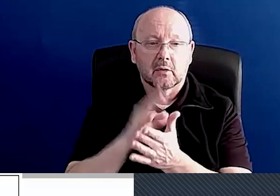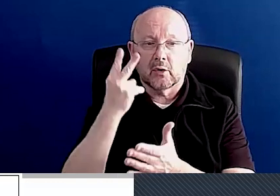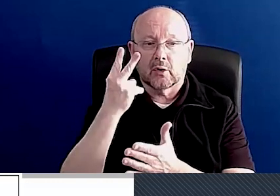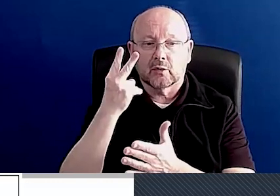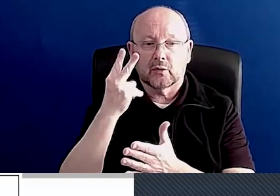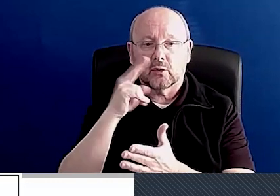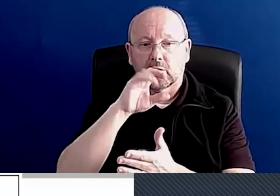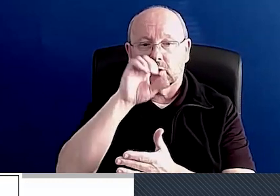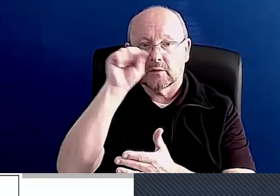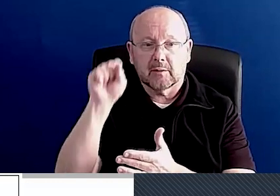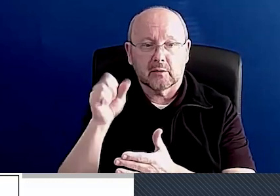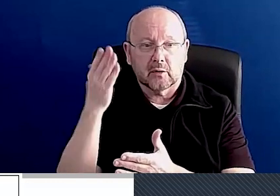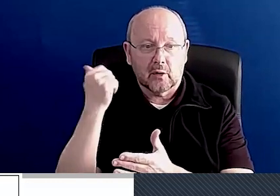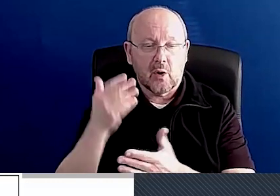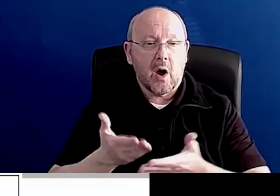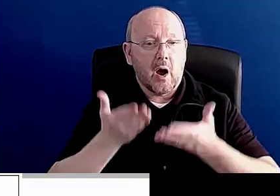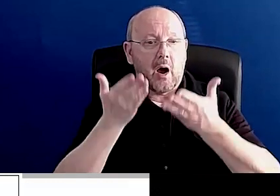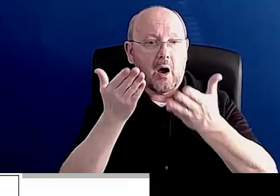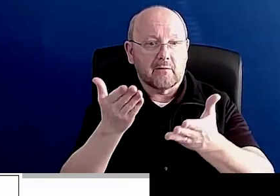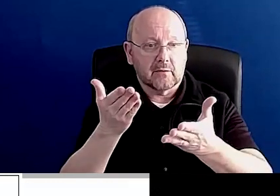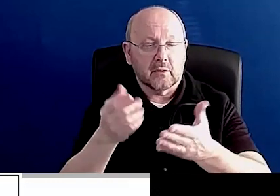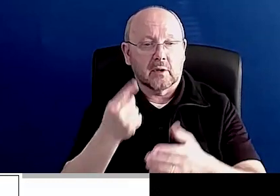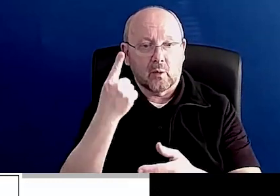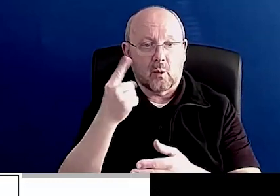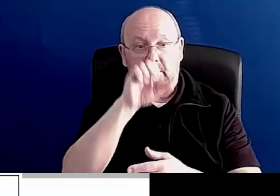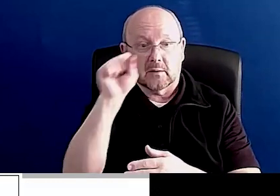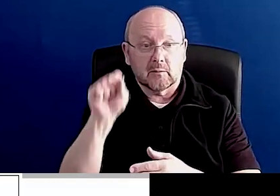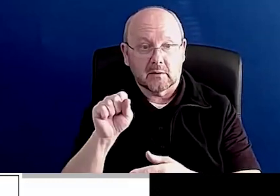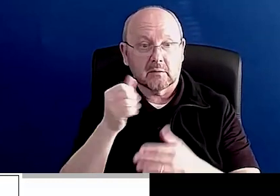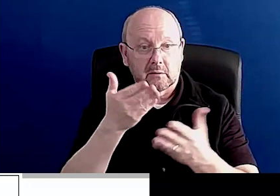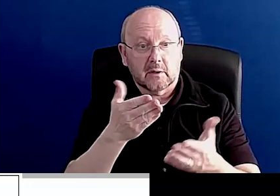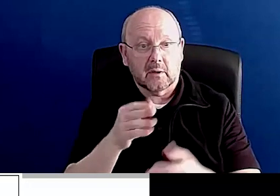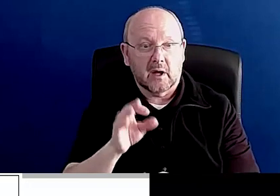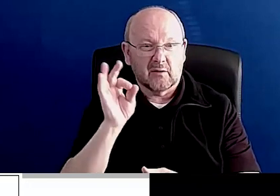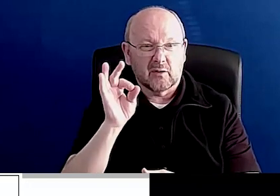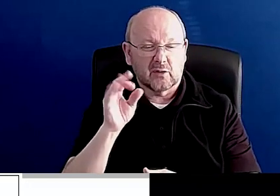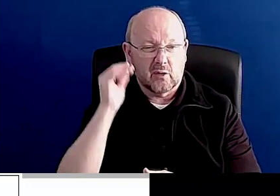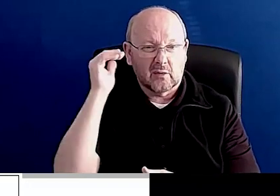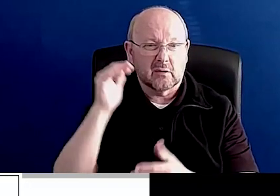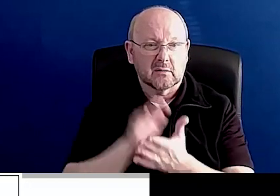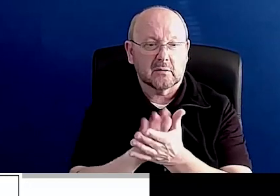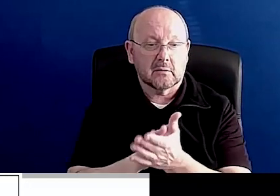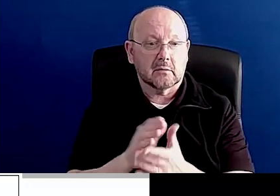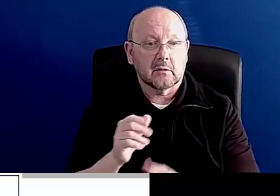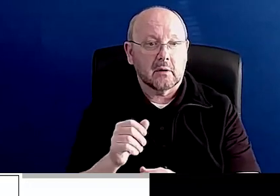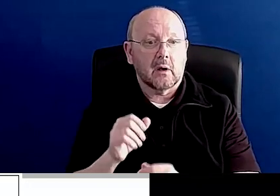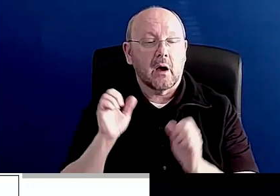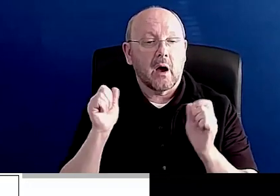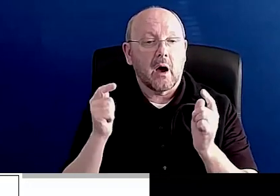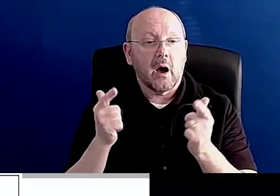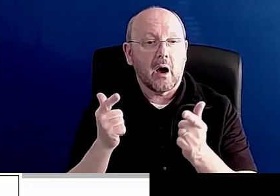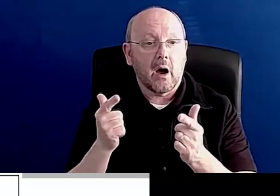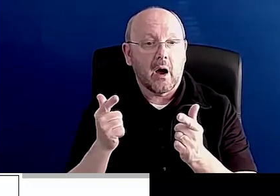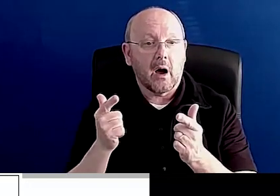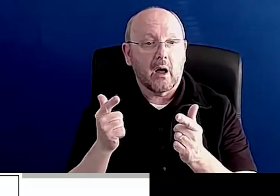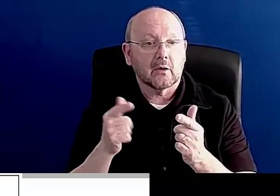offered these 3 classes in 1 semester at Fresno Adult School. So those students were taking all those classes together.